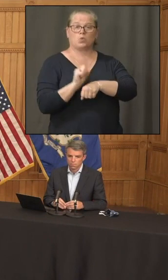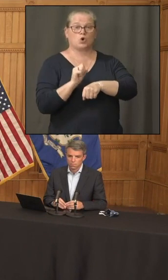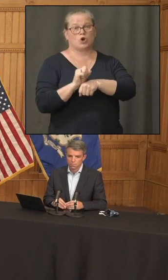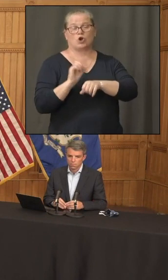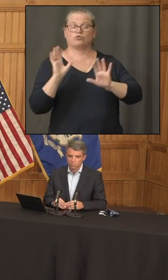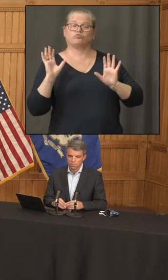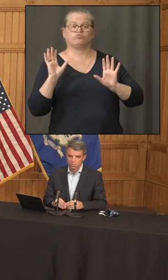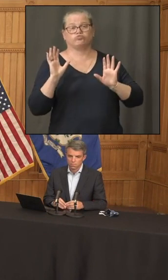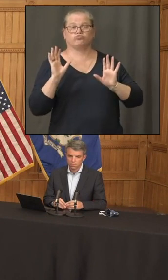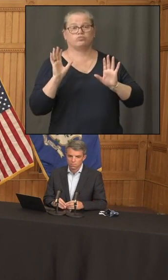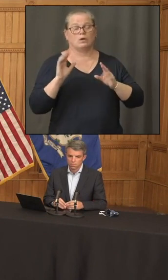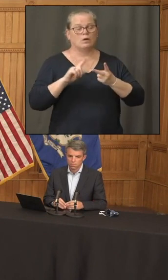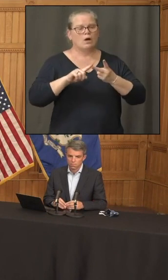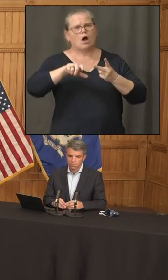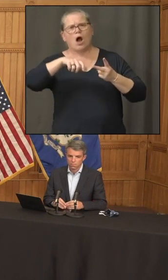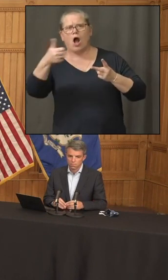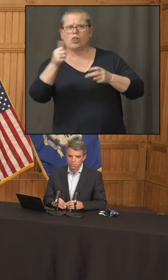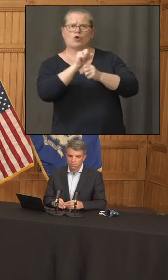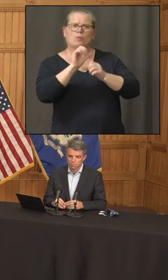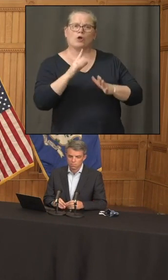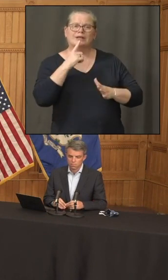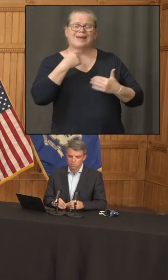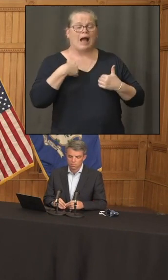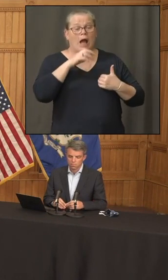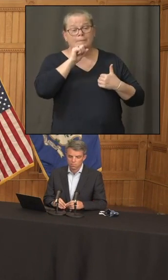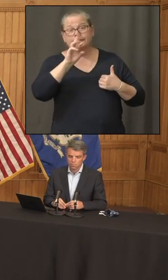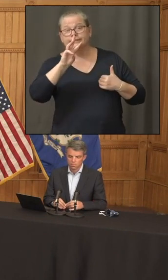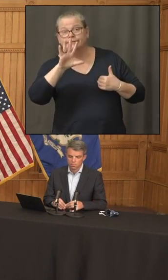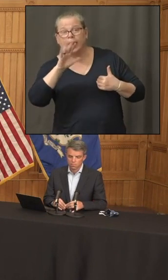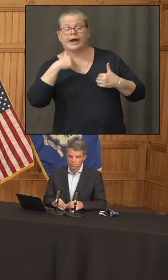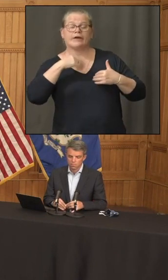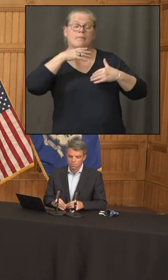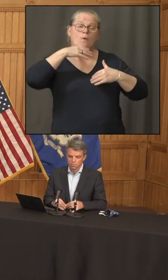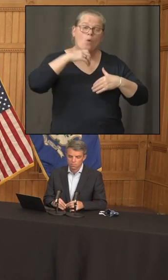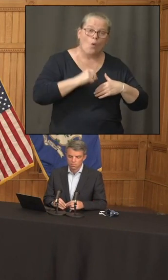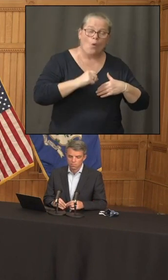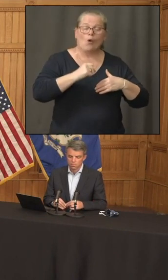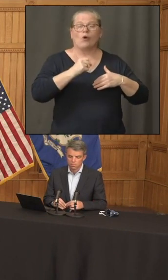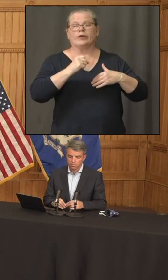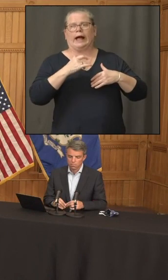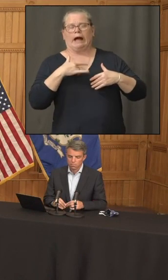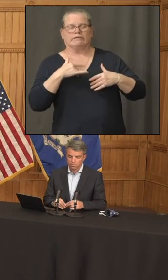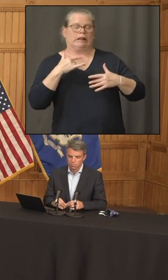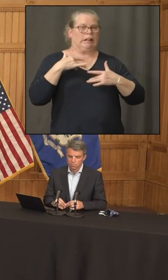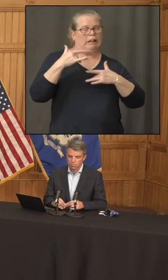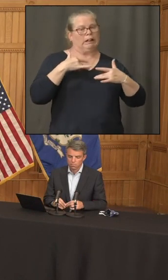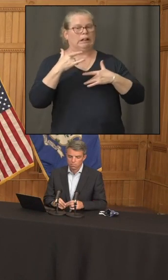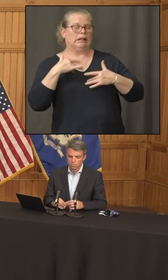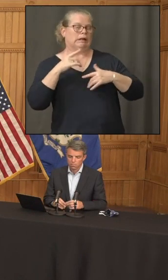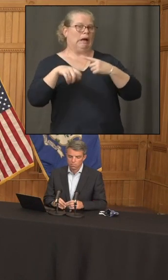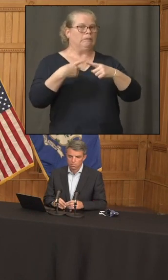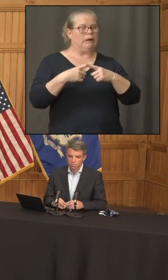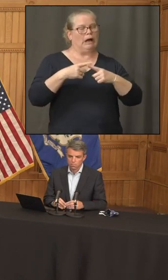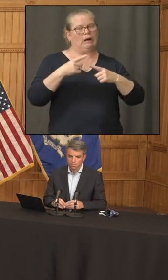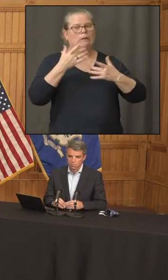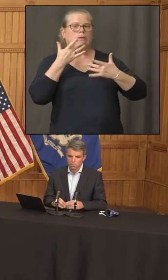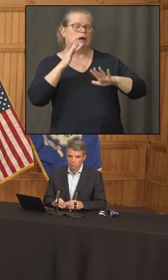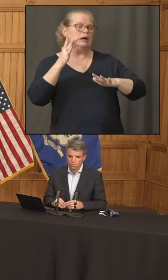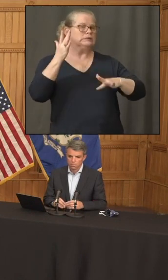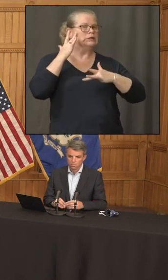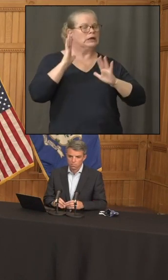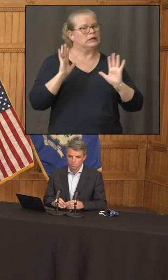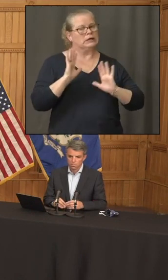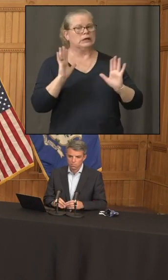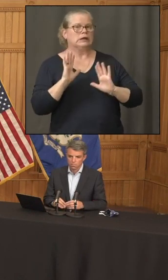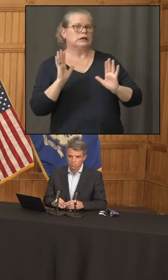I'm compromised, I don't feel comfortable going back to work. What is your guidance on people going back to work in those two